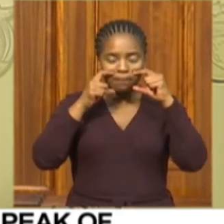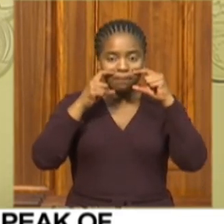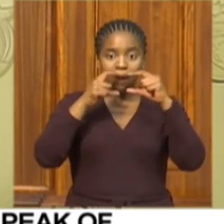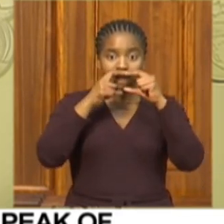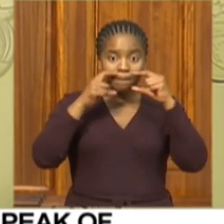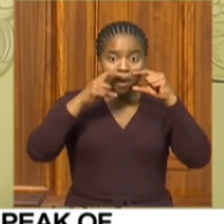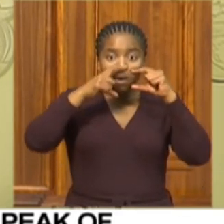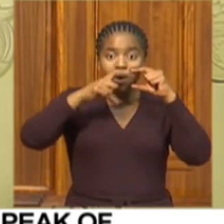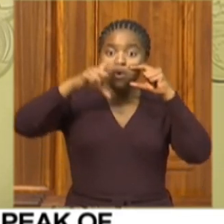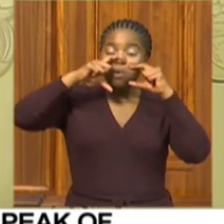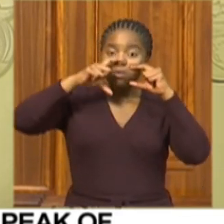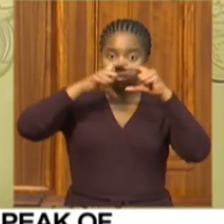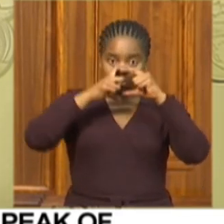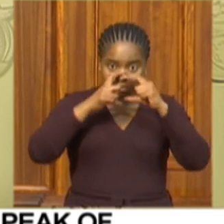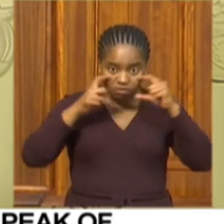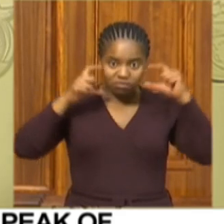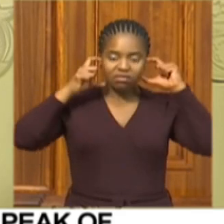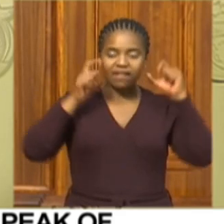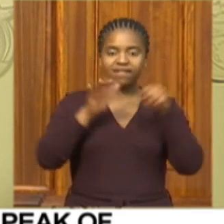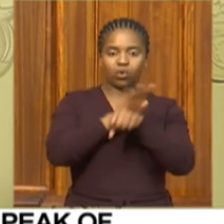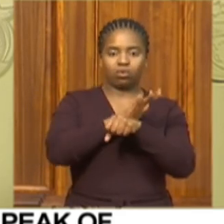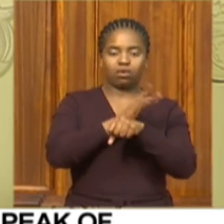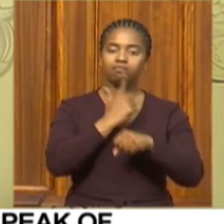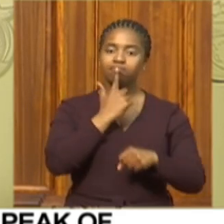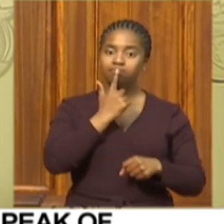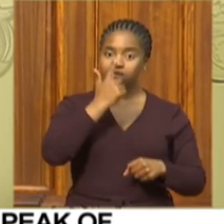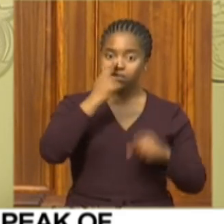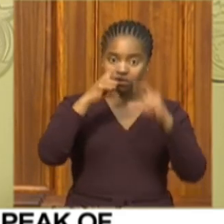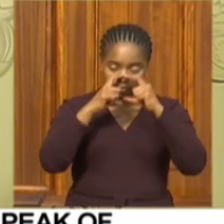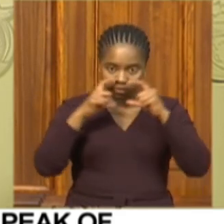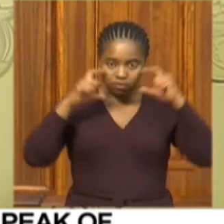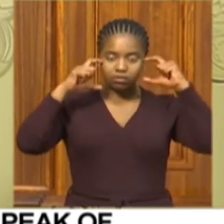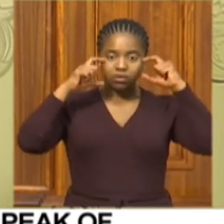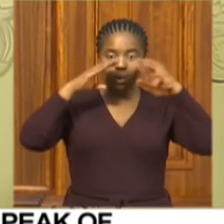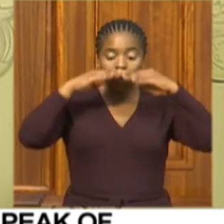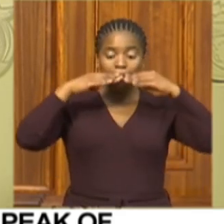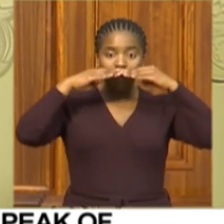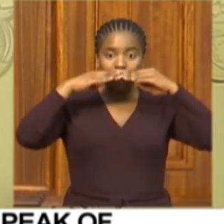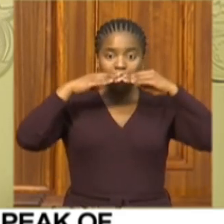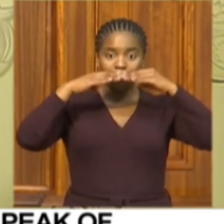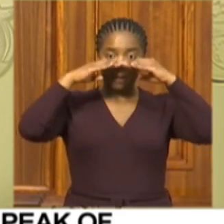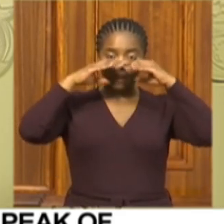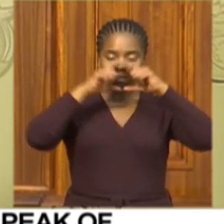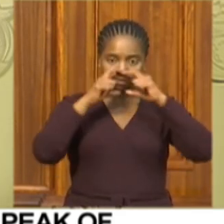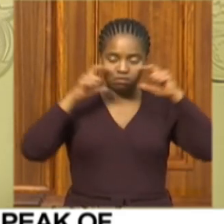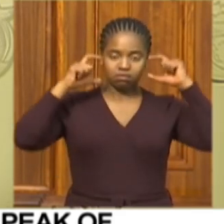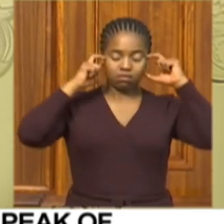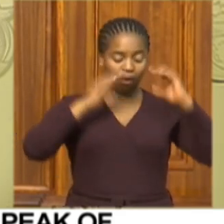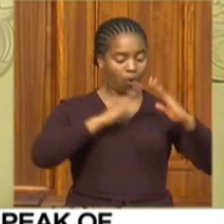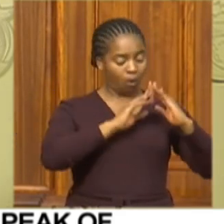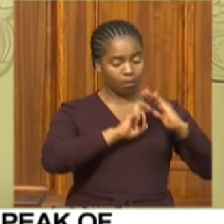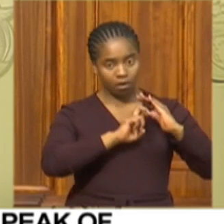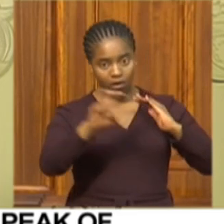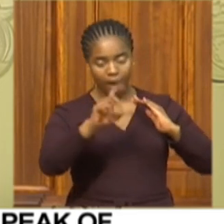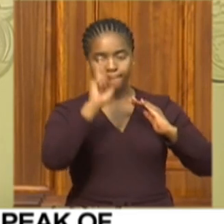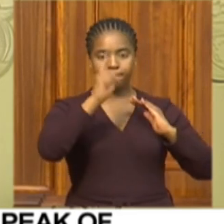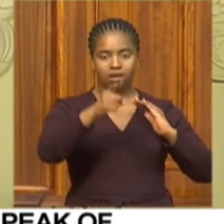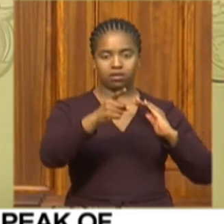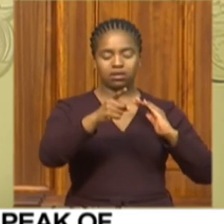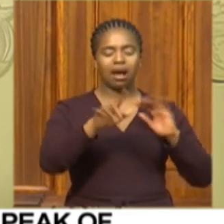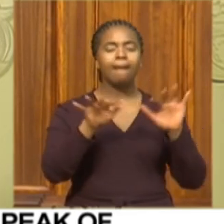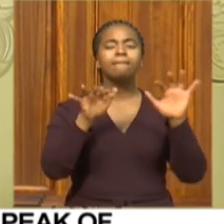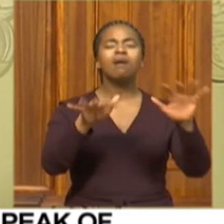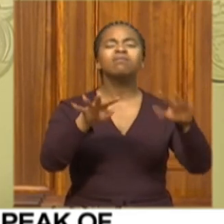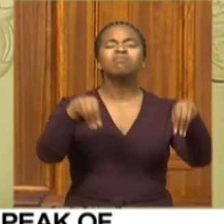our nose and mouth every time we leave home. We must protect the elderly